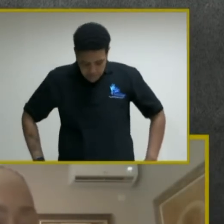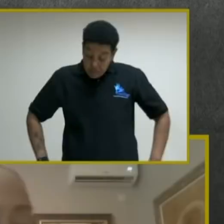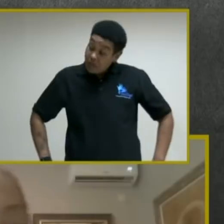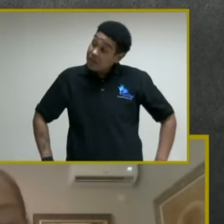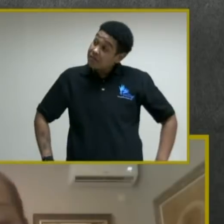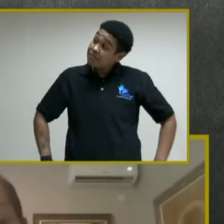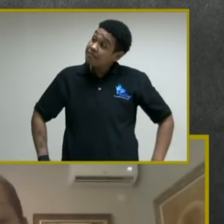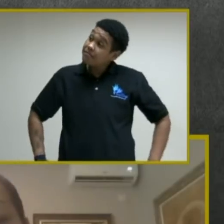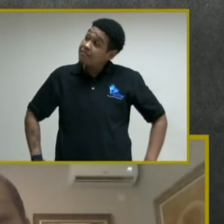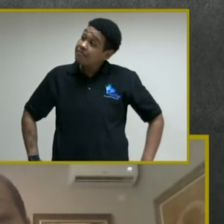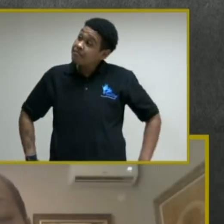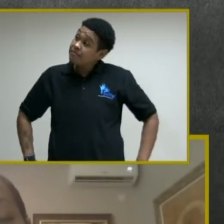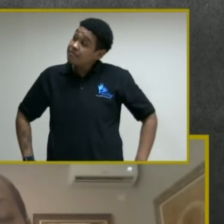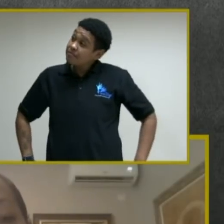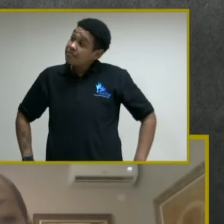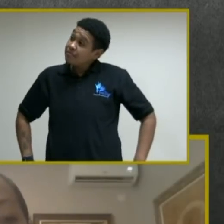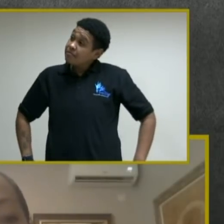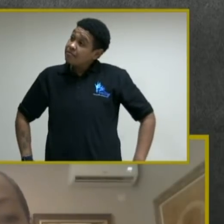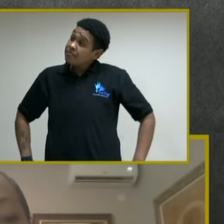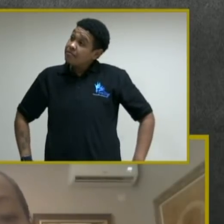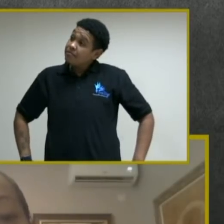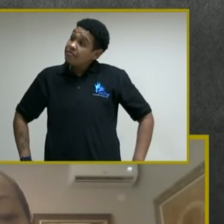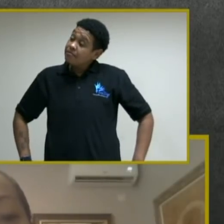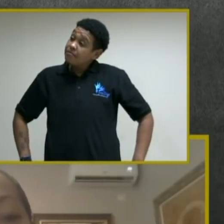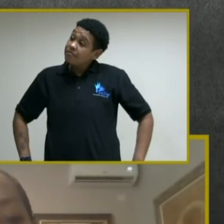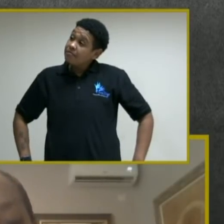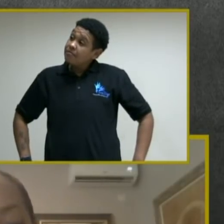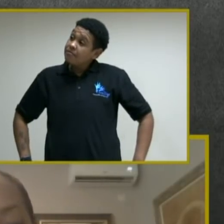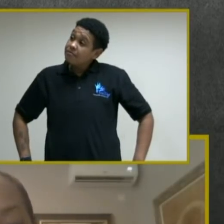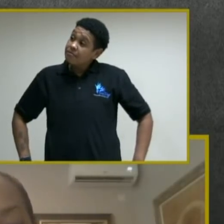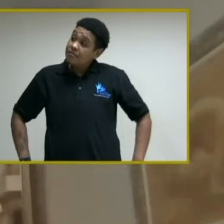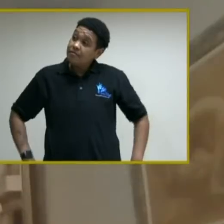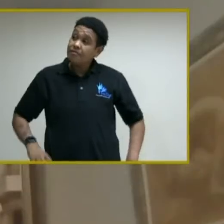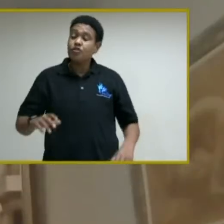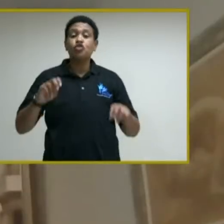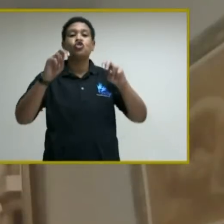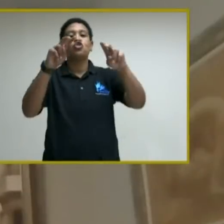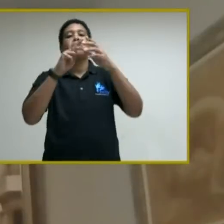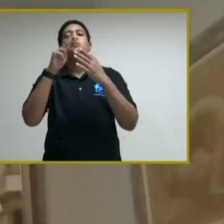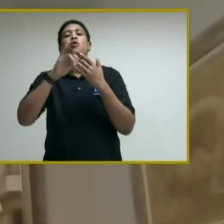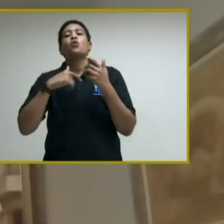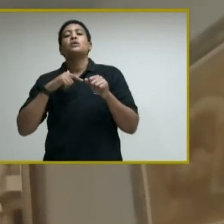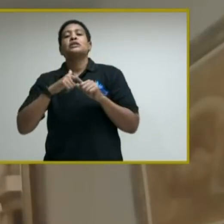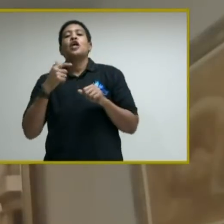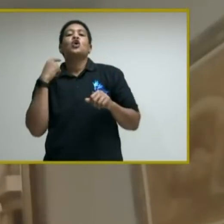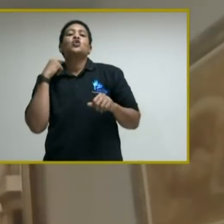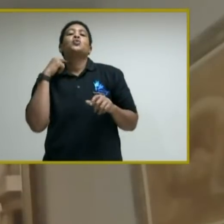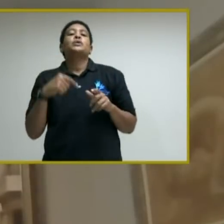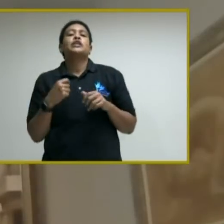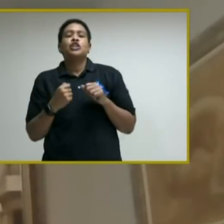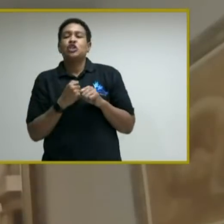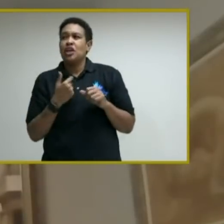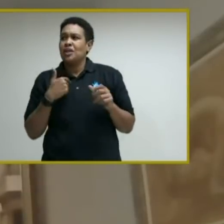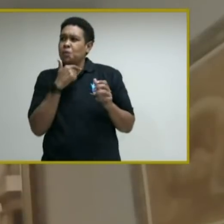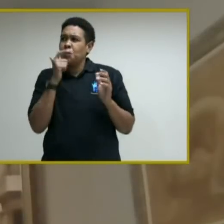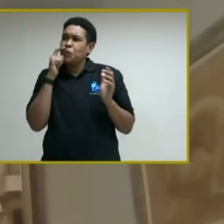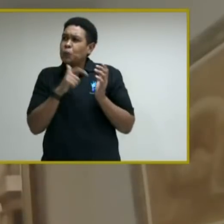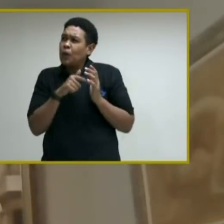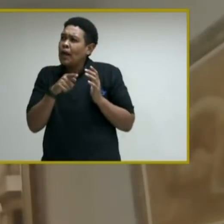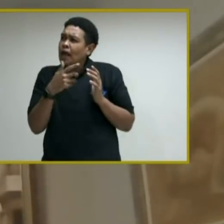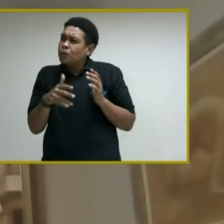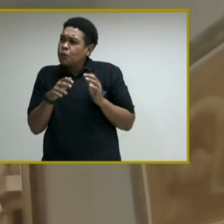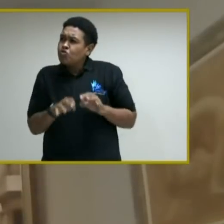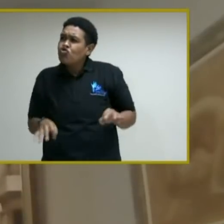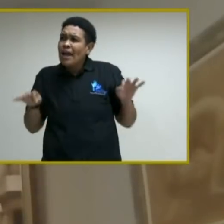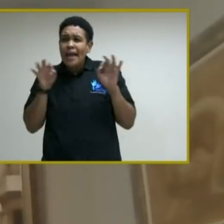Just to jump into the program, we started this back in June of this year, and we recognized that it was absolutely